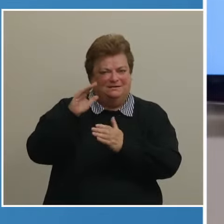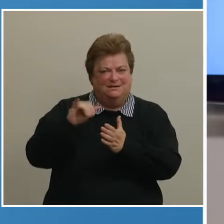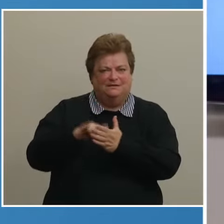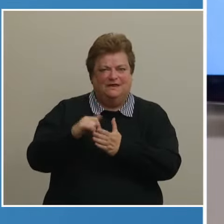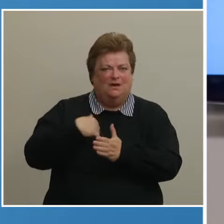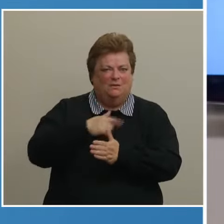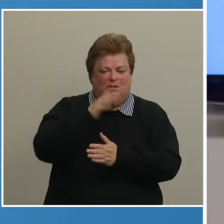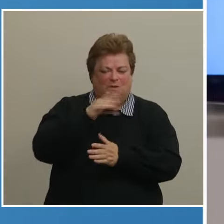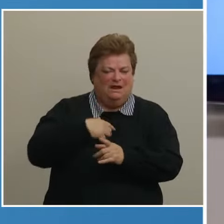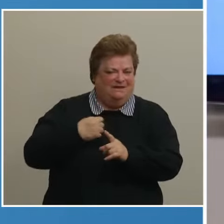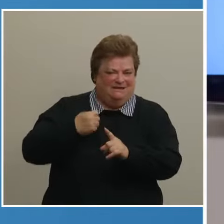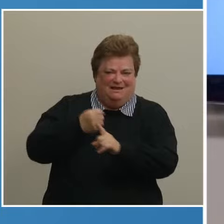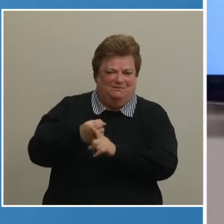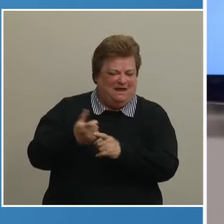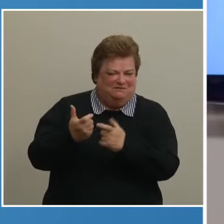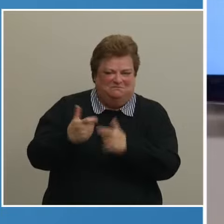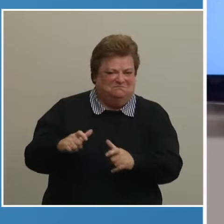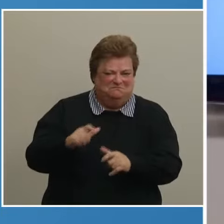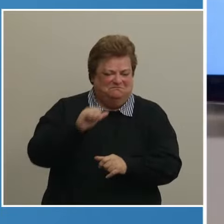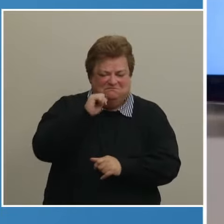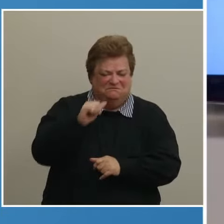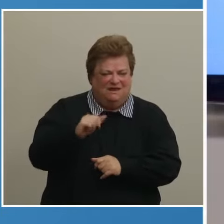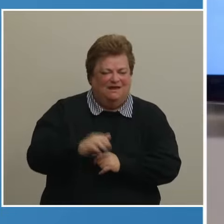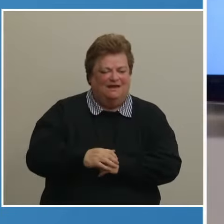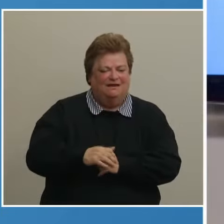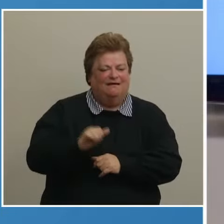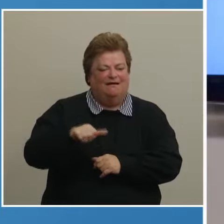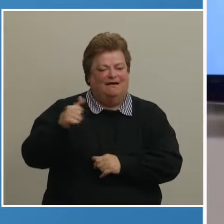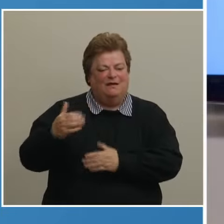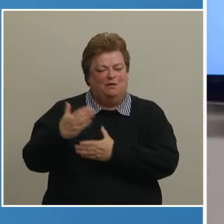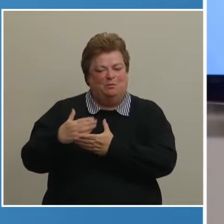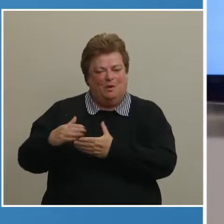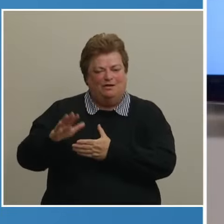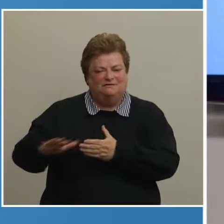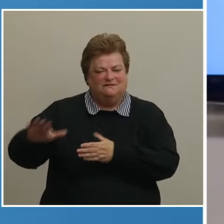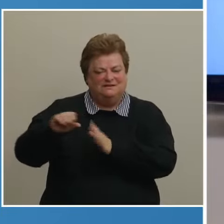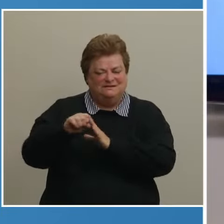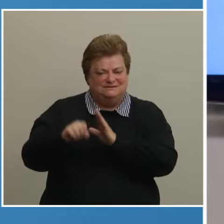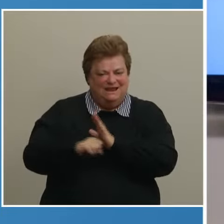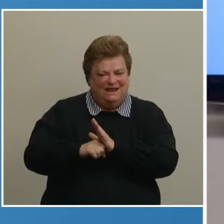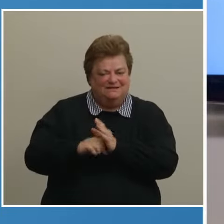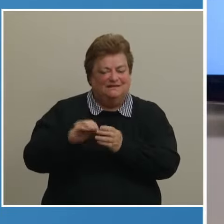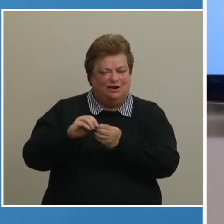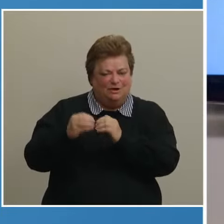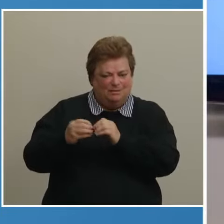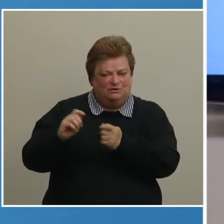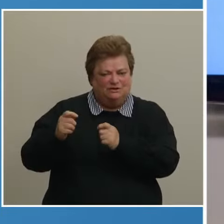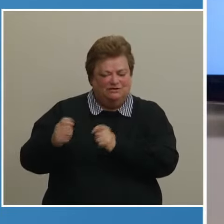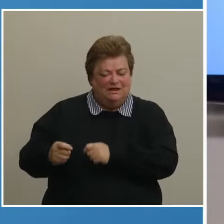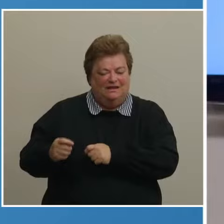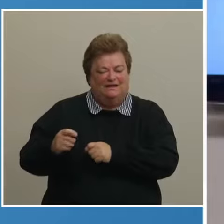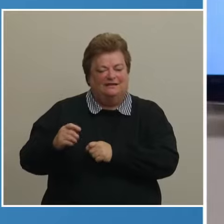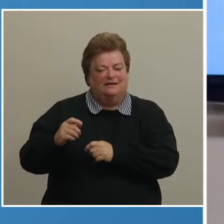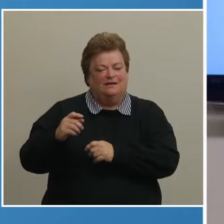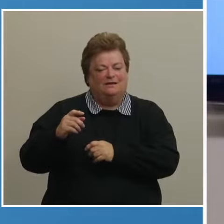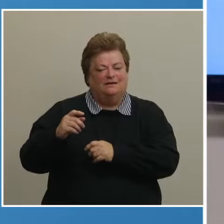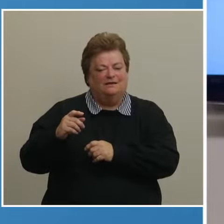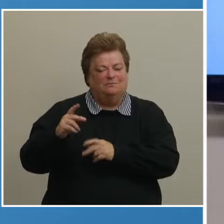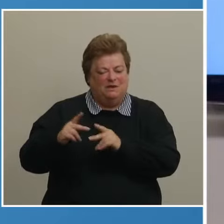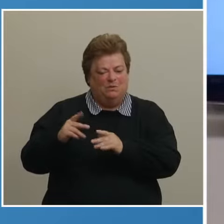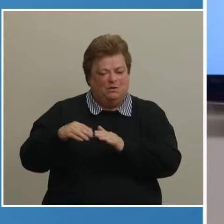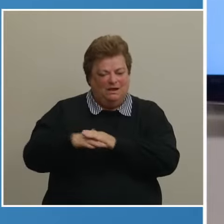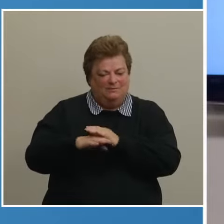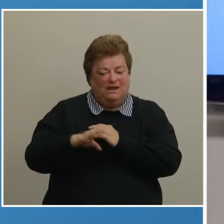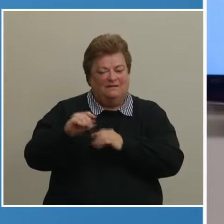huge impact because other parts of the state are changing in the numbers of people coming in to get vaccinated, and